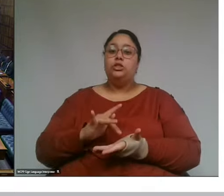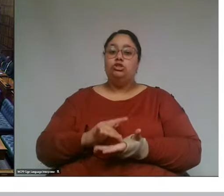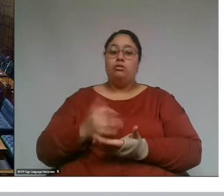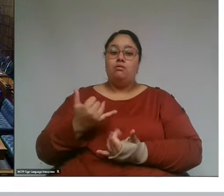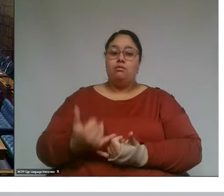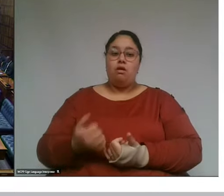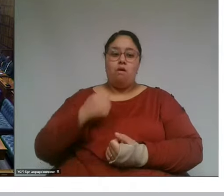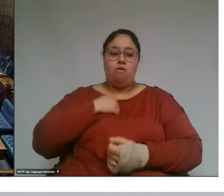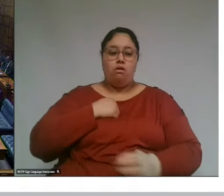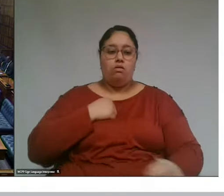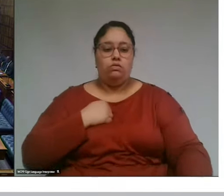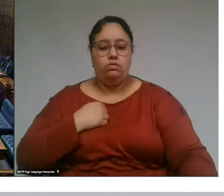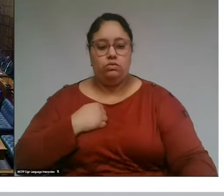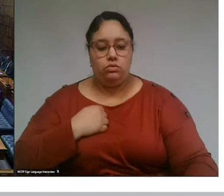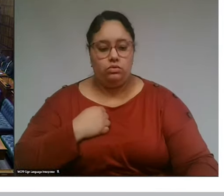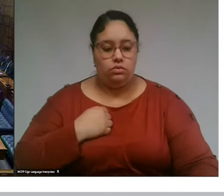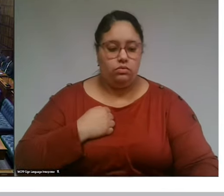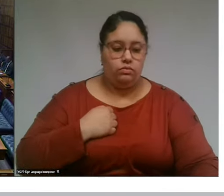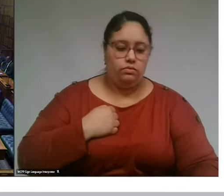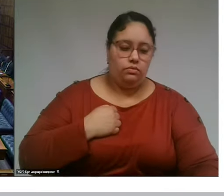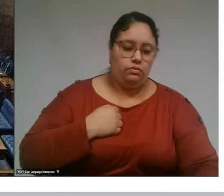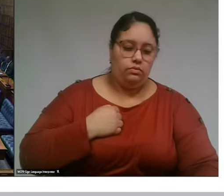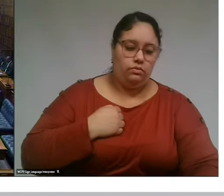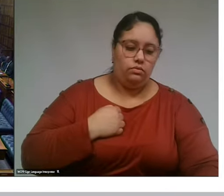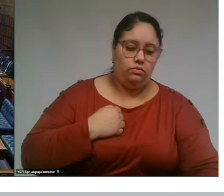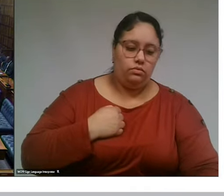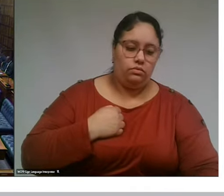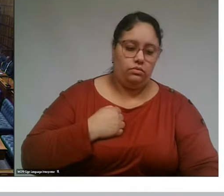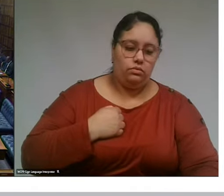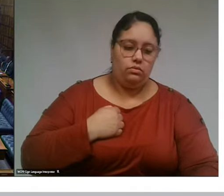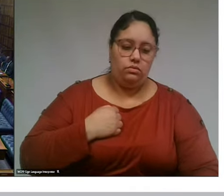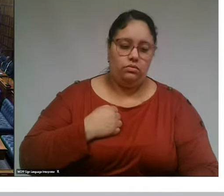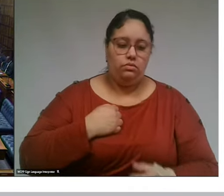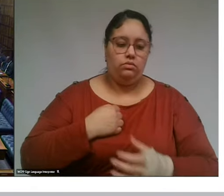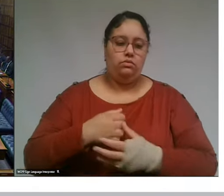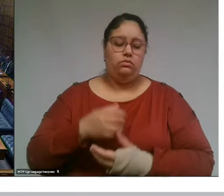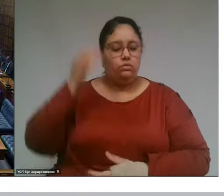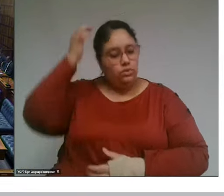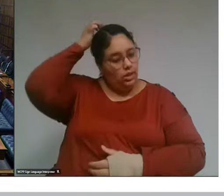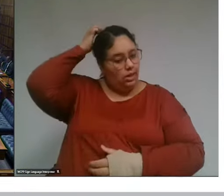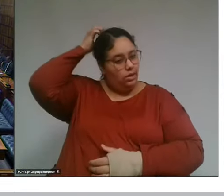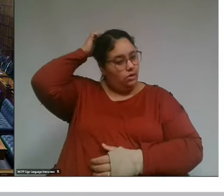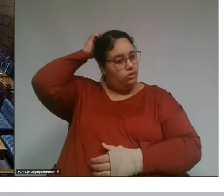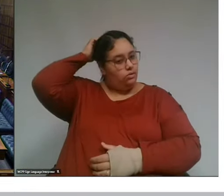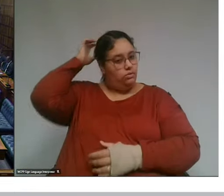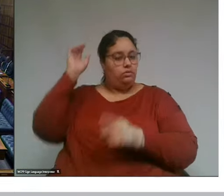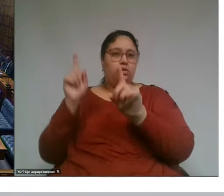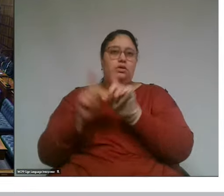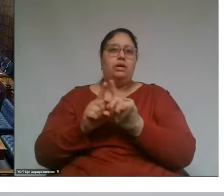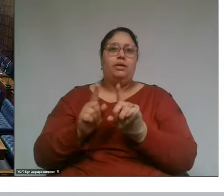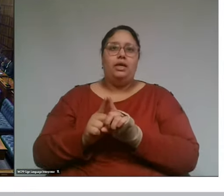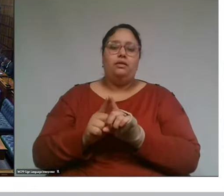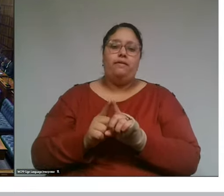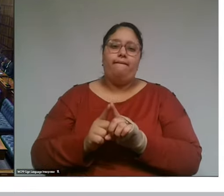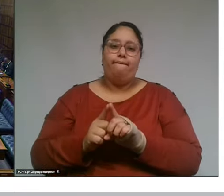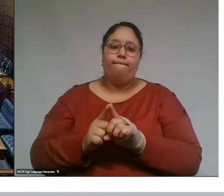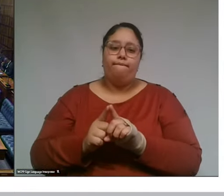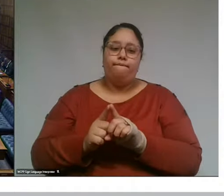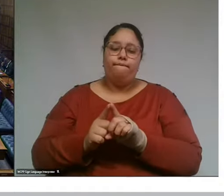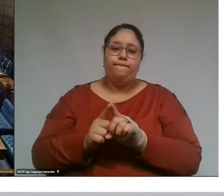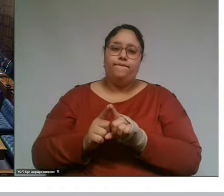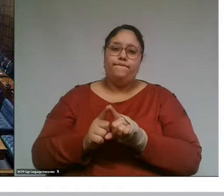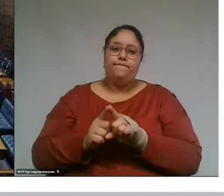really these incentives are uh required we currently have a playing field which is not